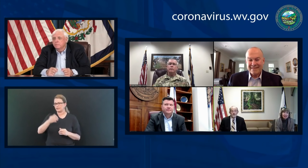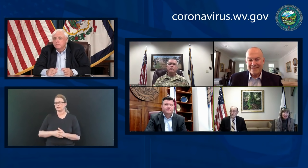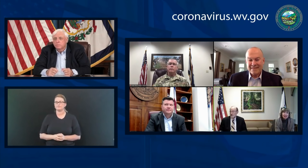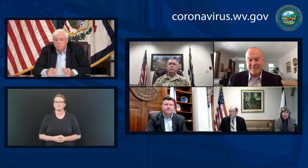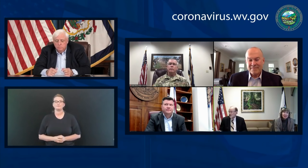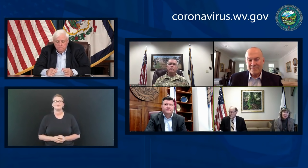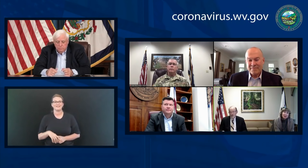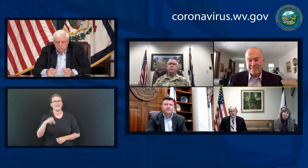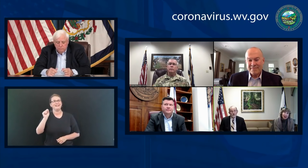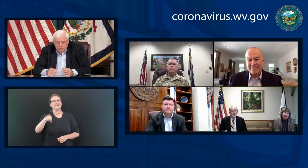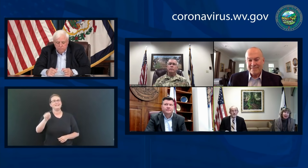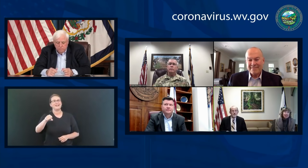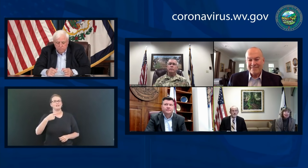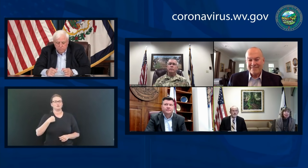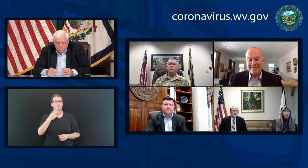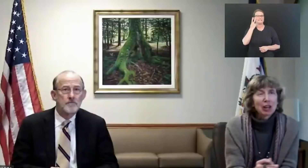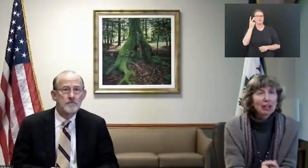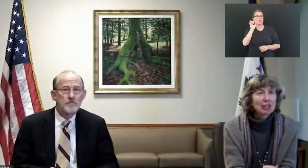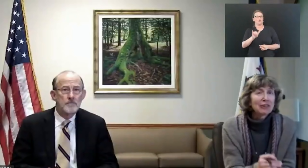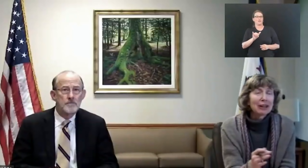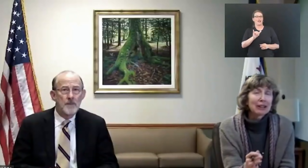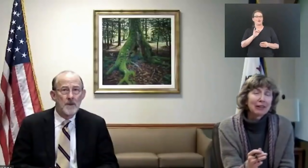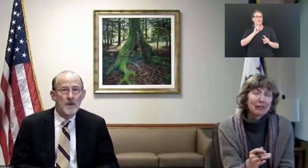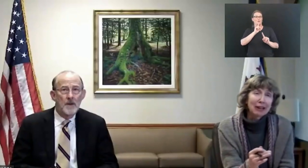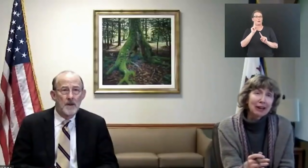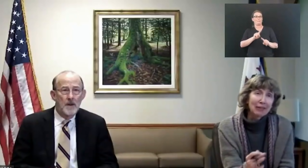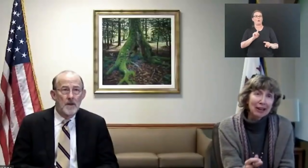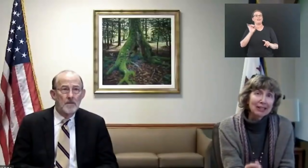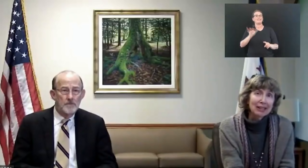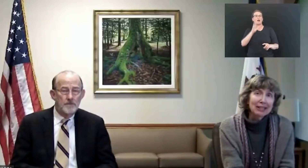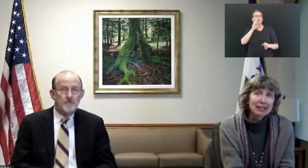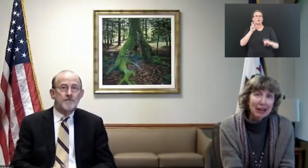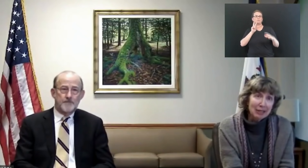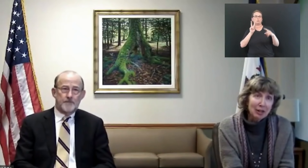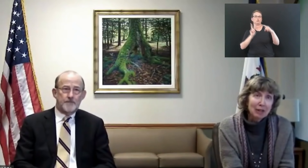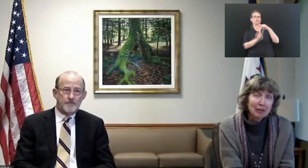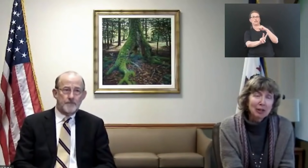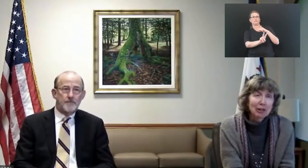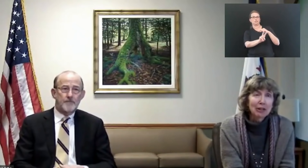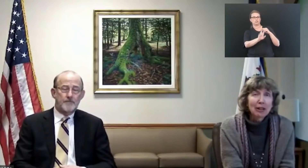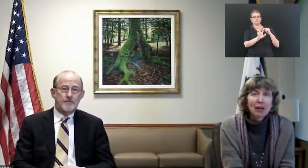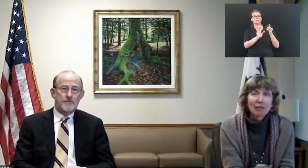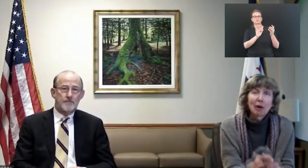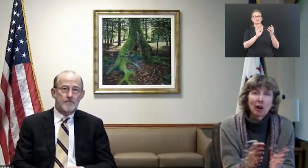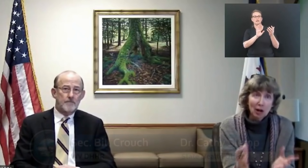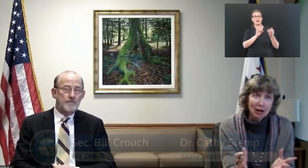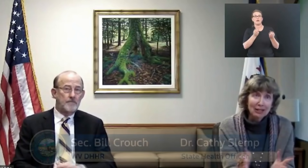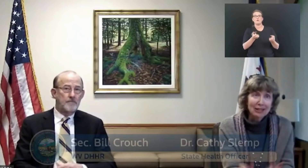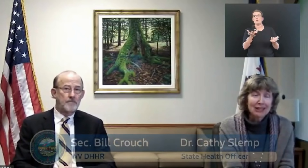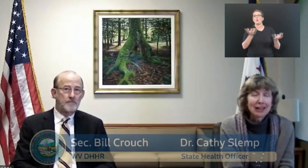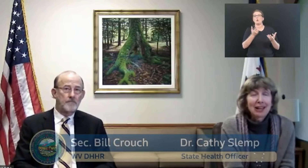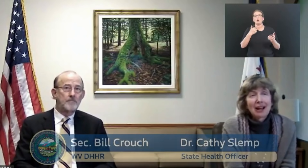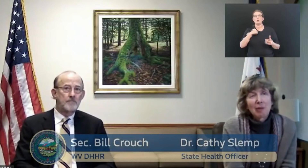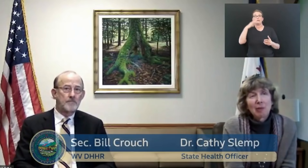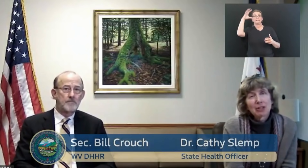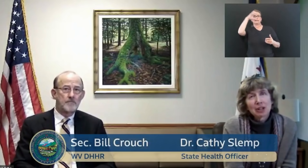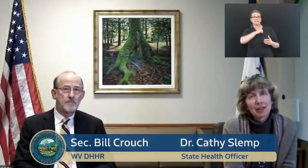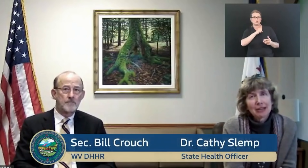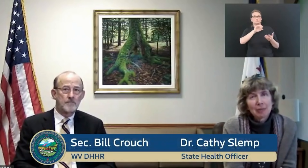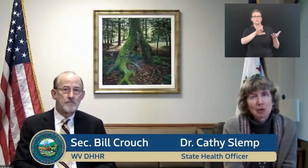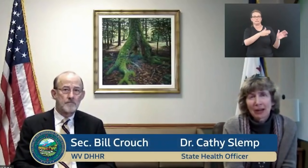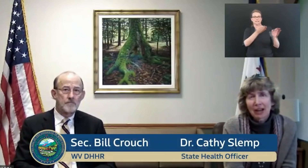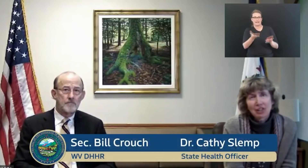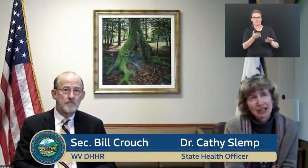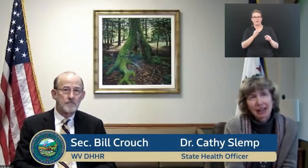Absolutely. We saw that report as well. It was a projection of excess deaths that could have occurred from all causes. And when we saw